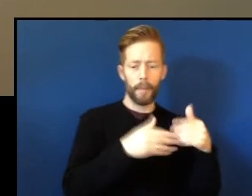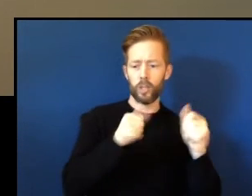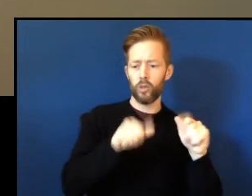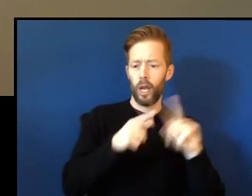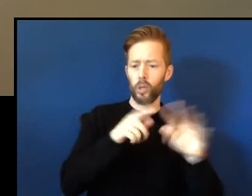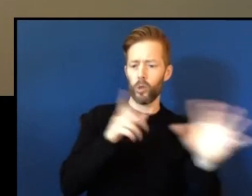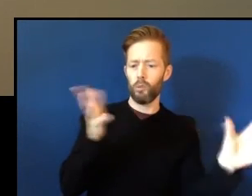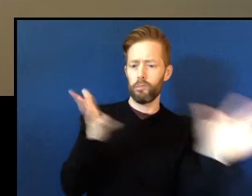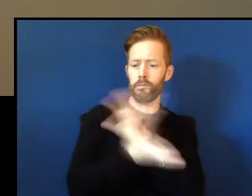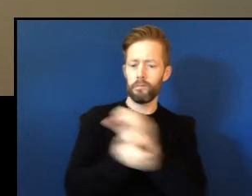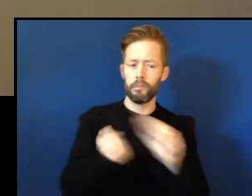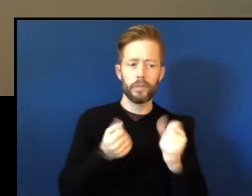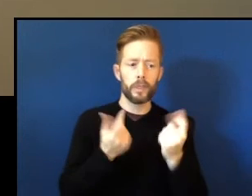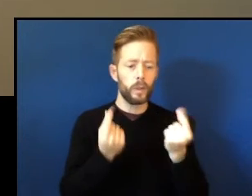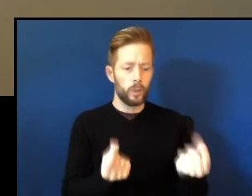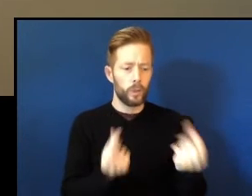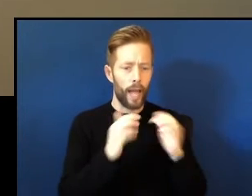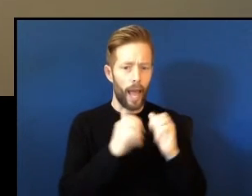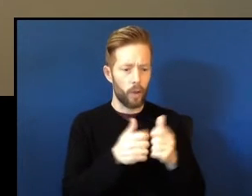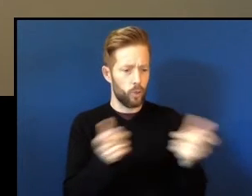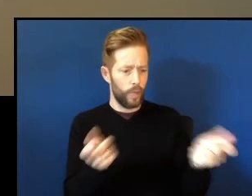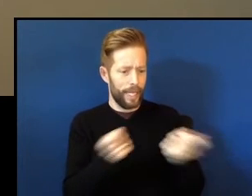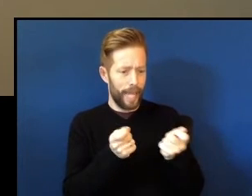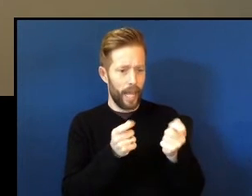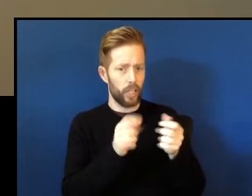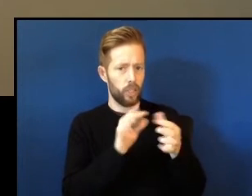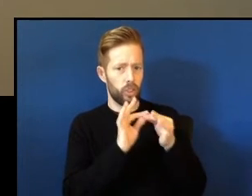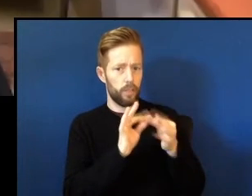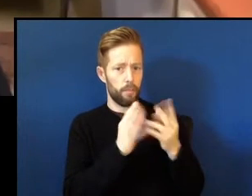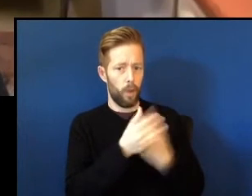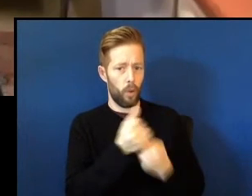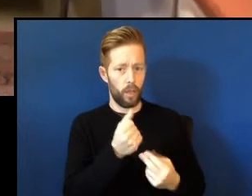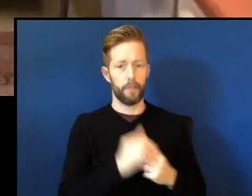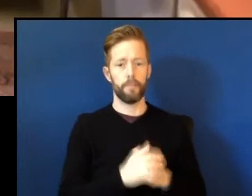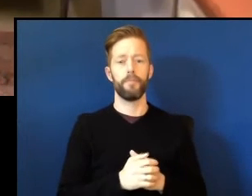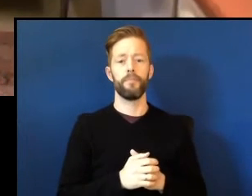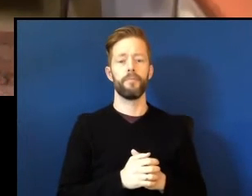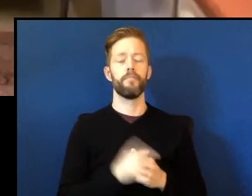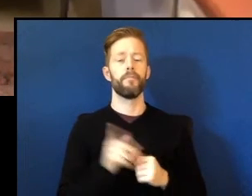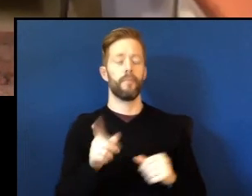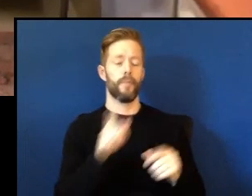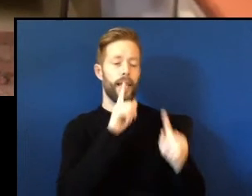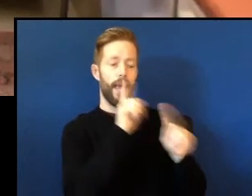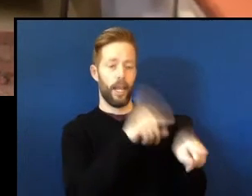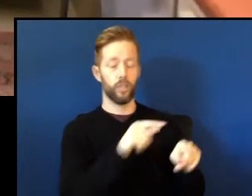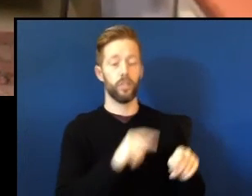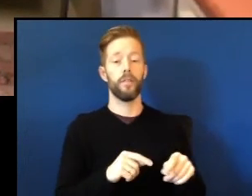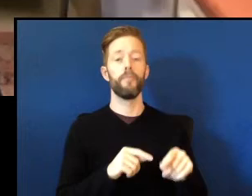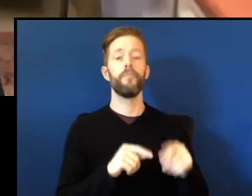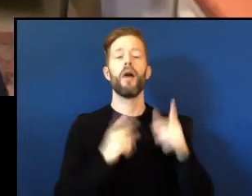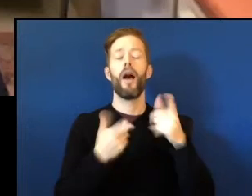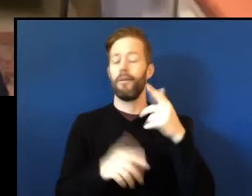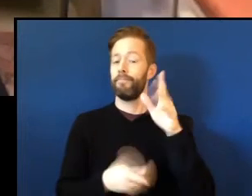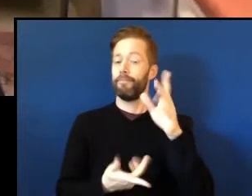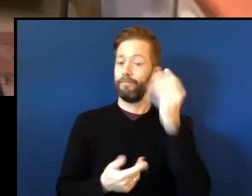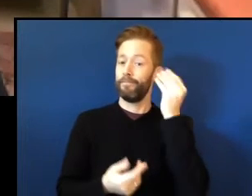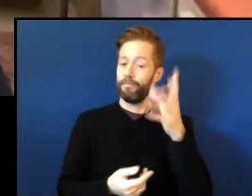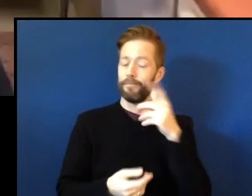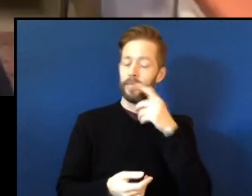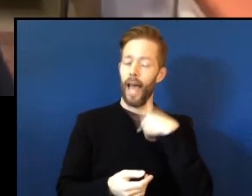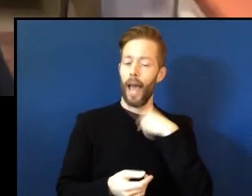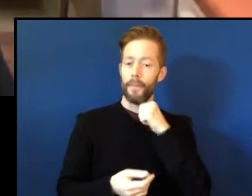children? Good question. I'm not an infant and toddler expert, but what I know of